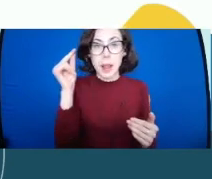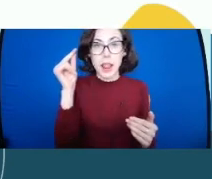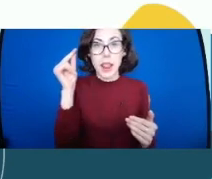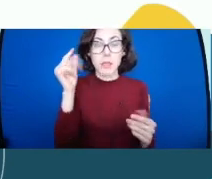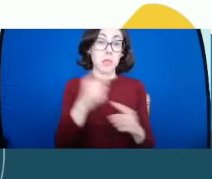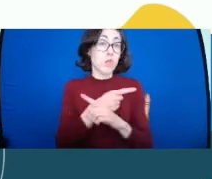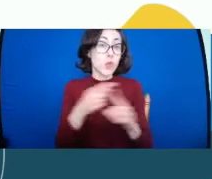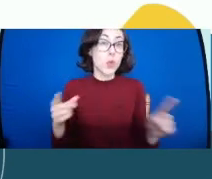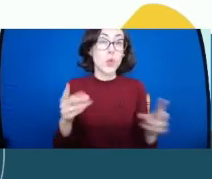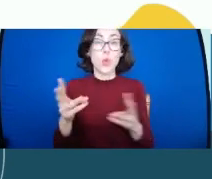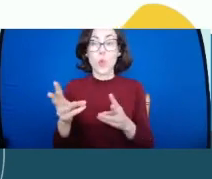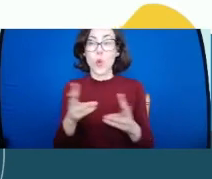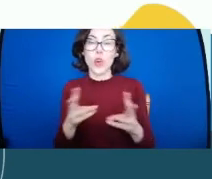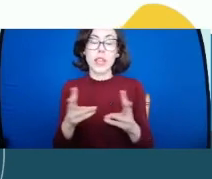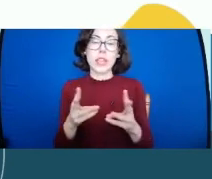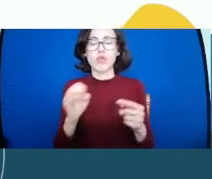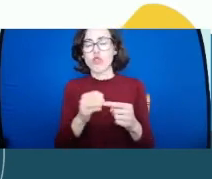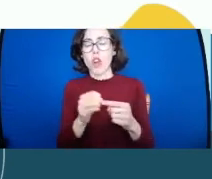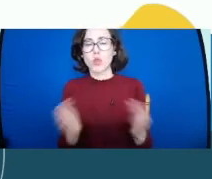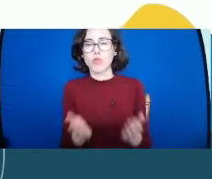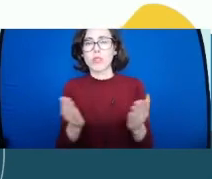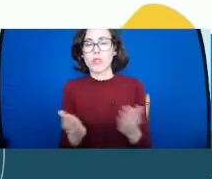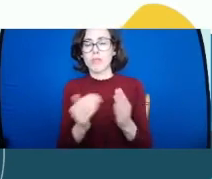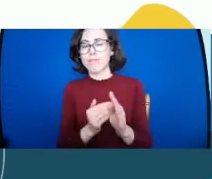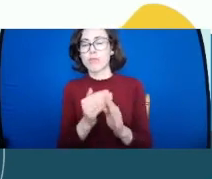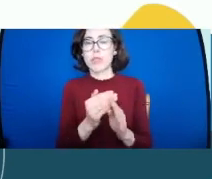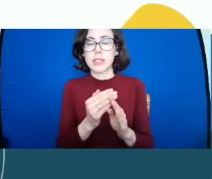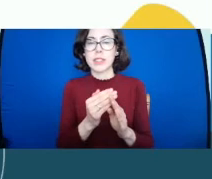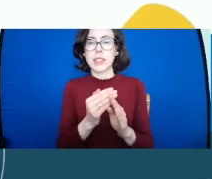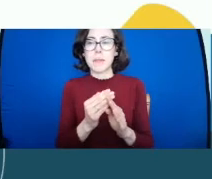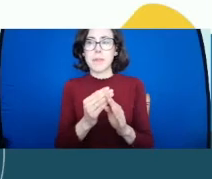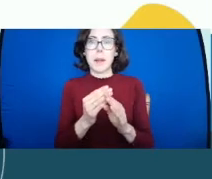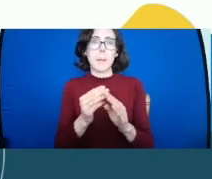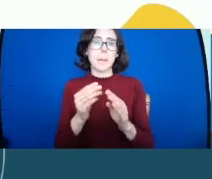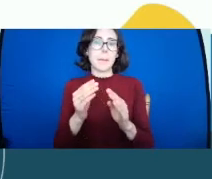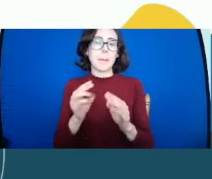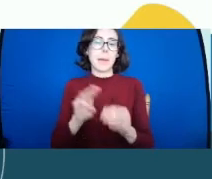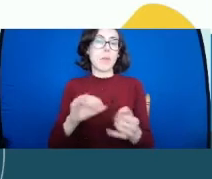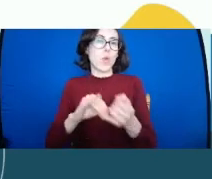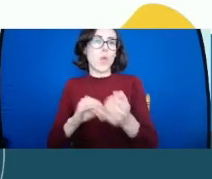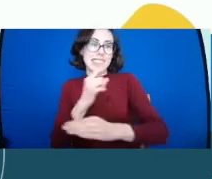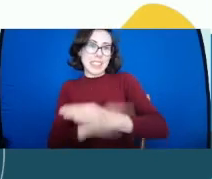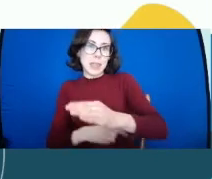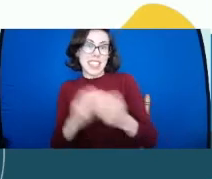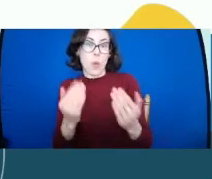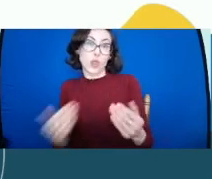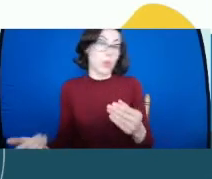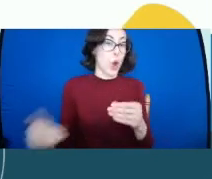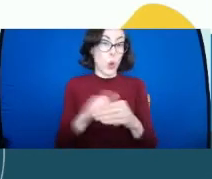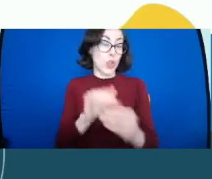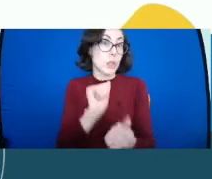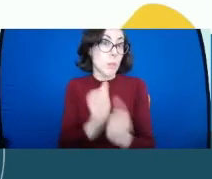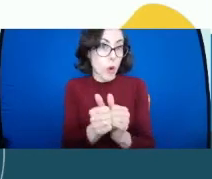on increasing the behavior of children and adults with disabilities and engaging in sport and physical activity and